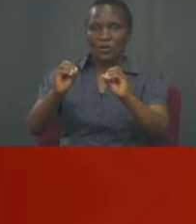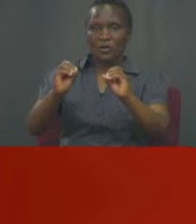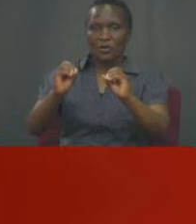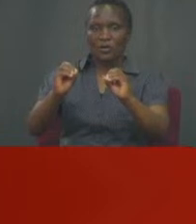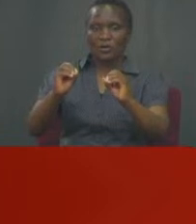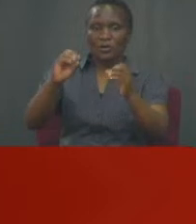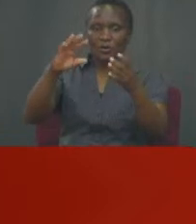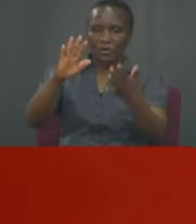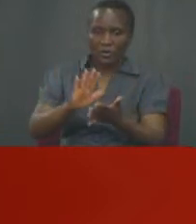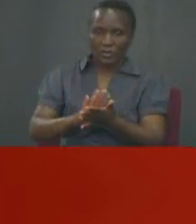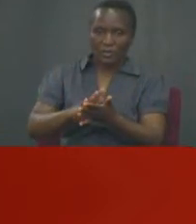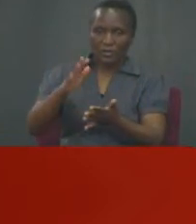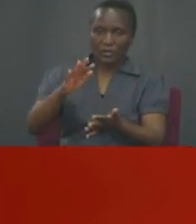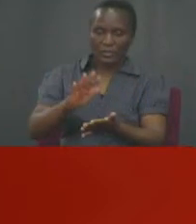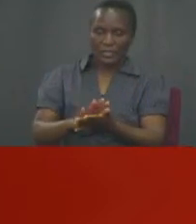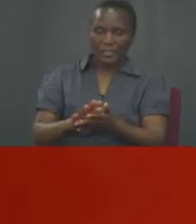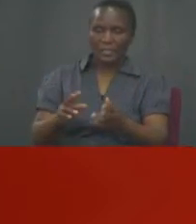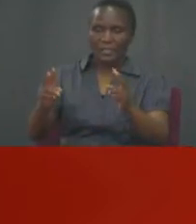Oh,